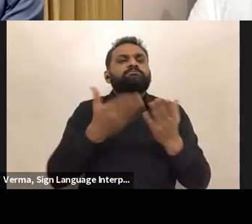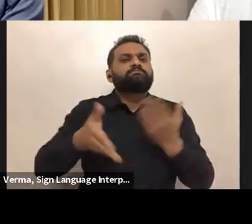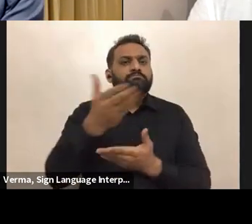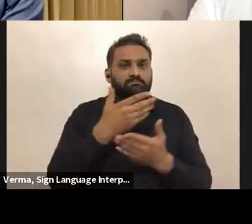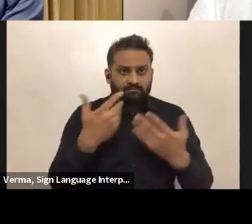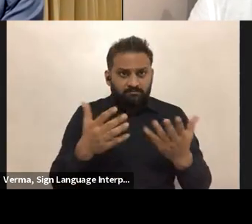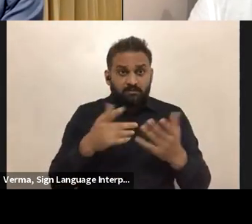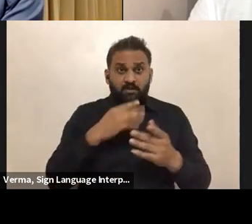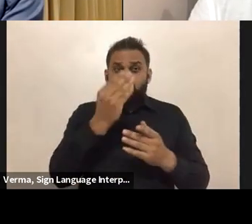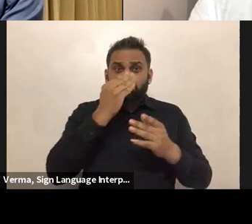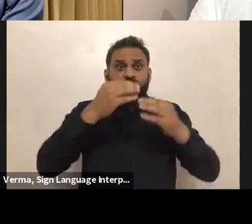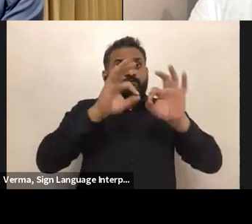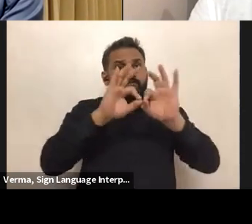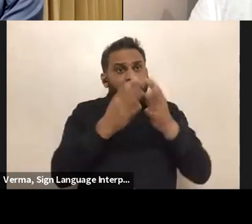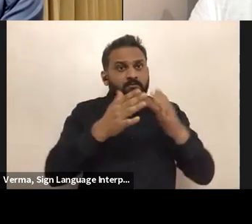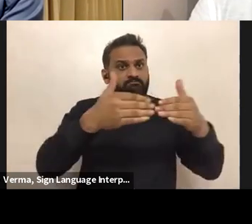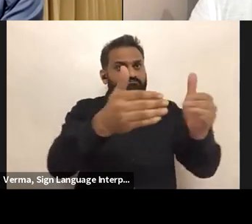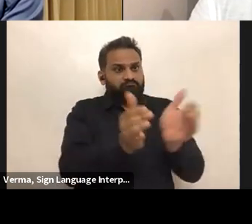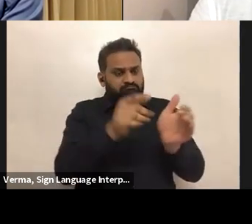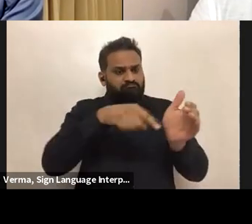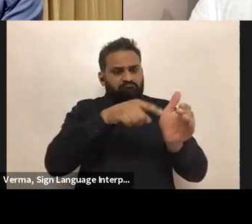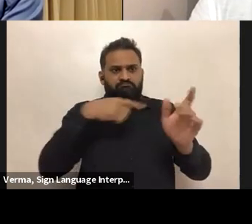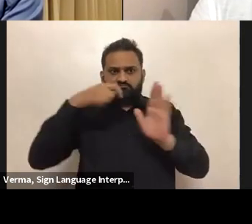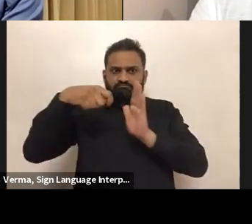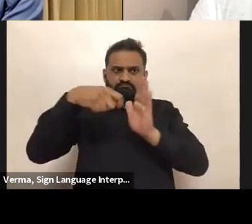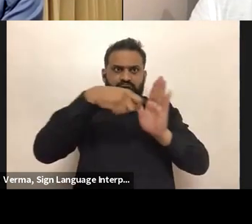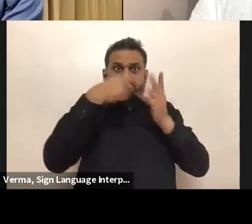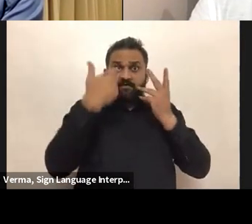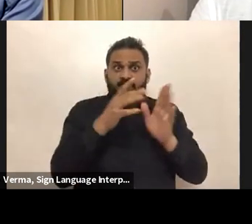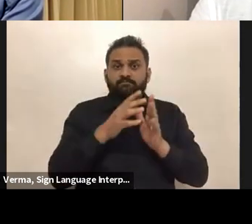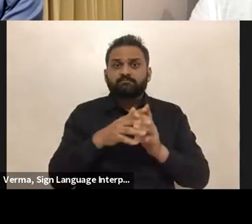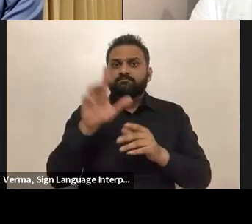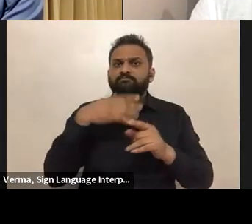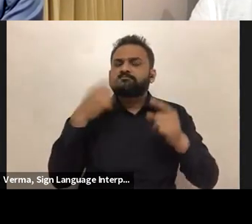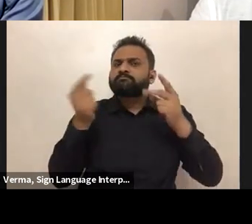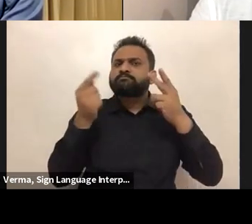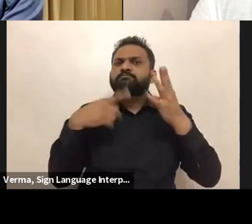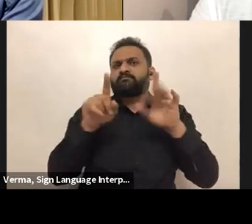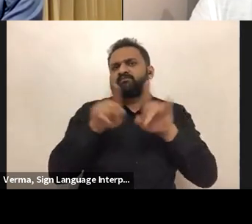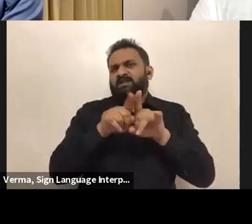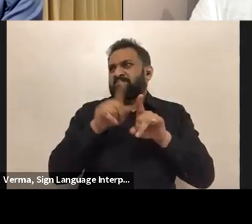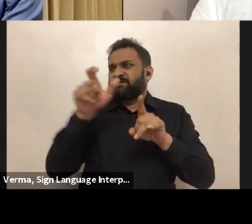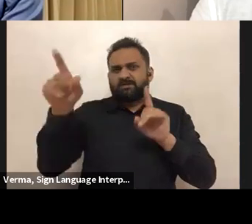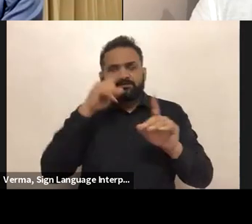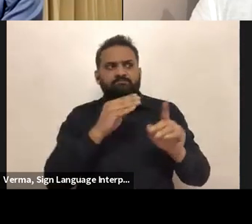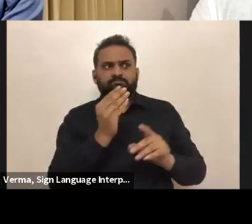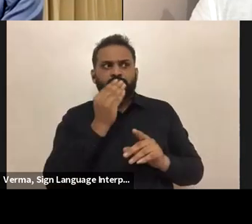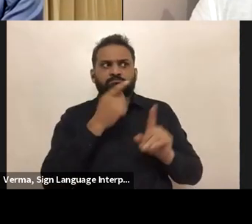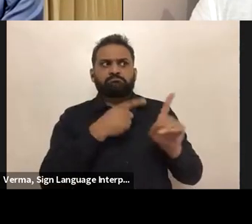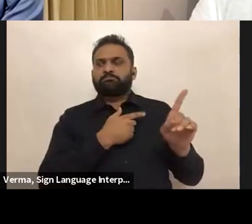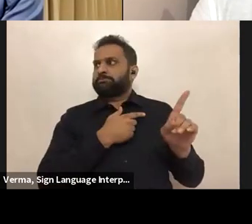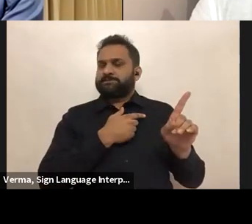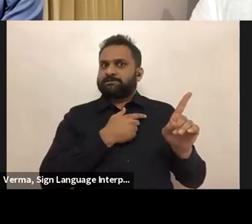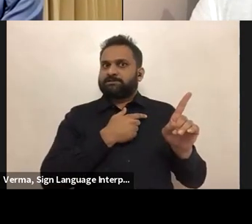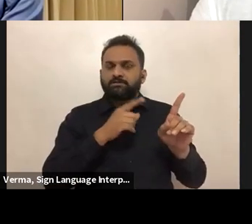Muslim family? And given the amount of rising Islamophobia that has been, depicted,